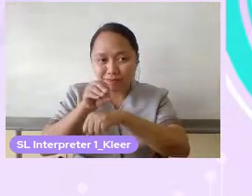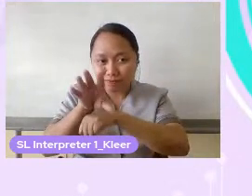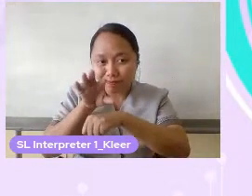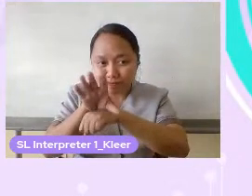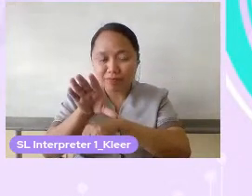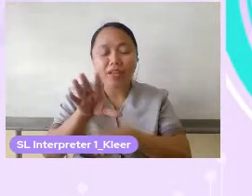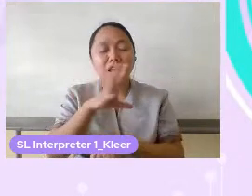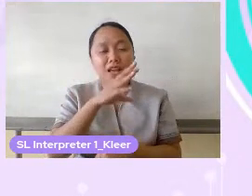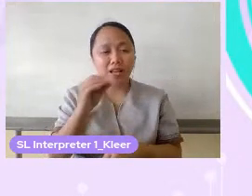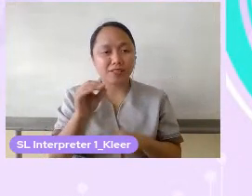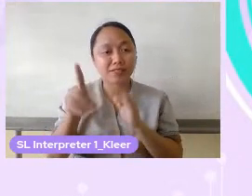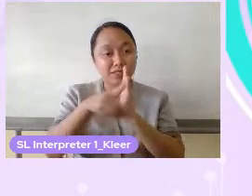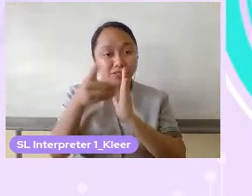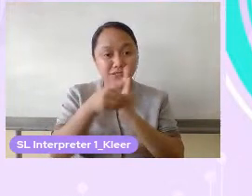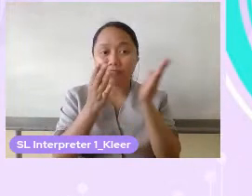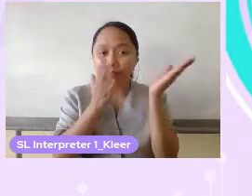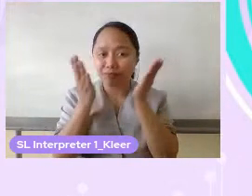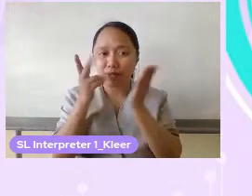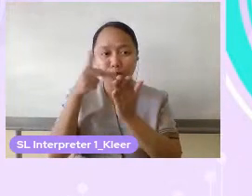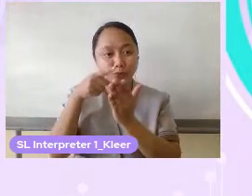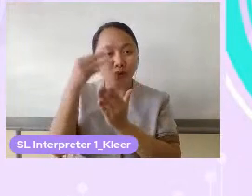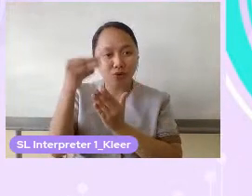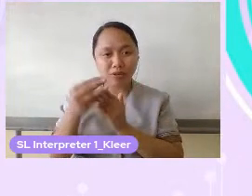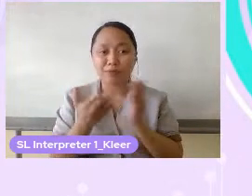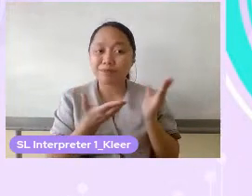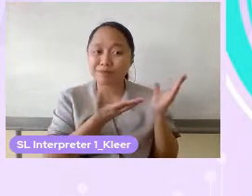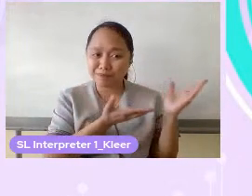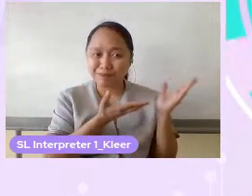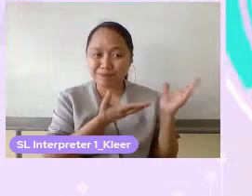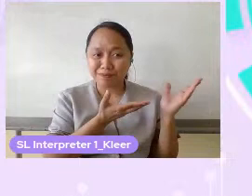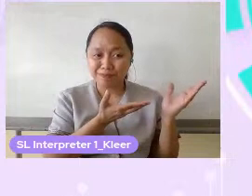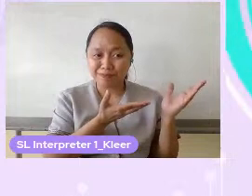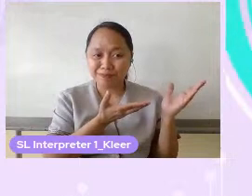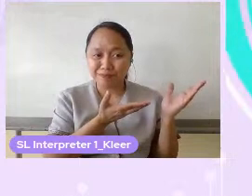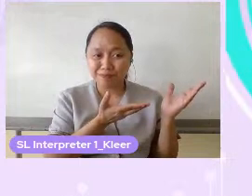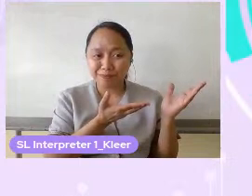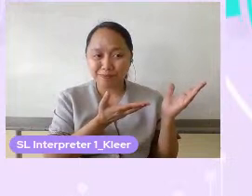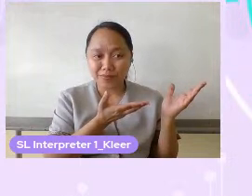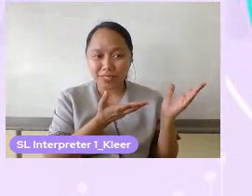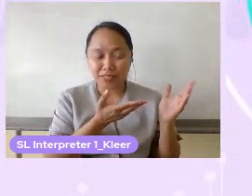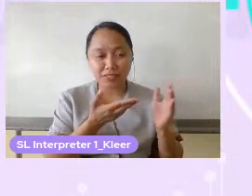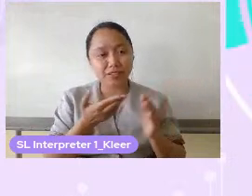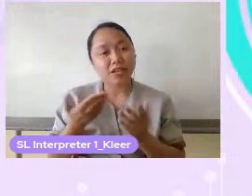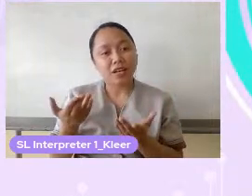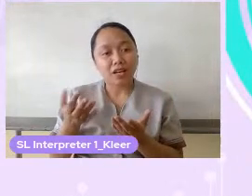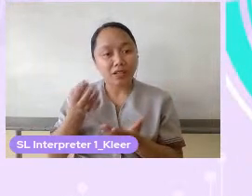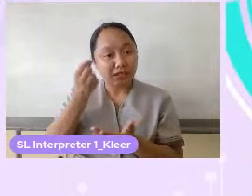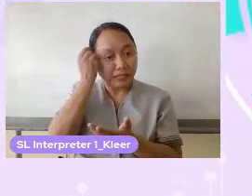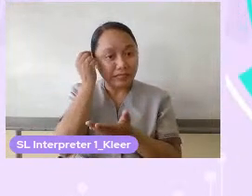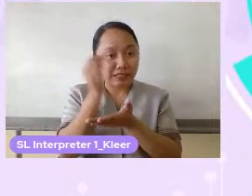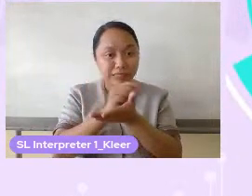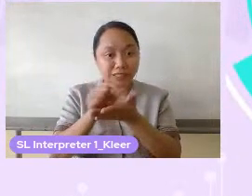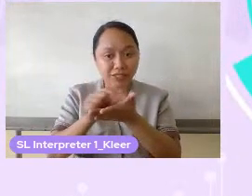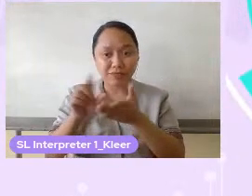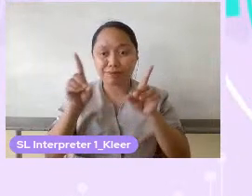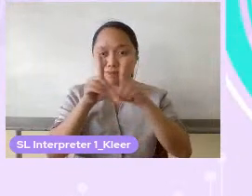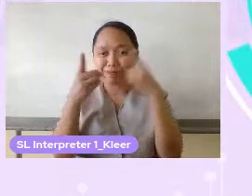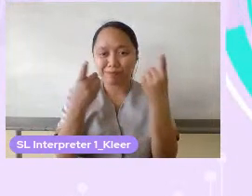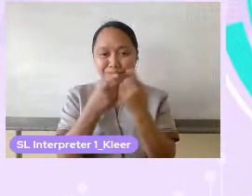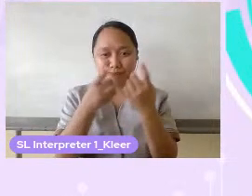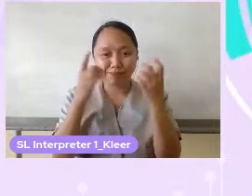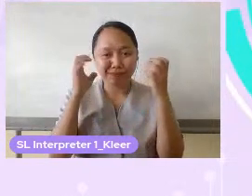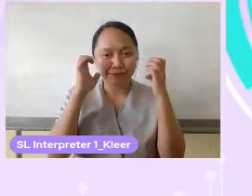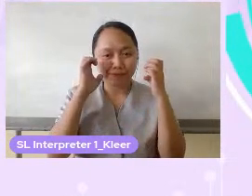program. Attorney Giselle Batapasige is currently the Undersecretary of the Department of Information and